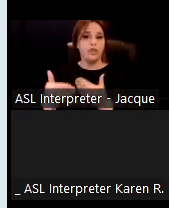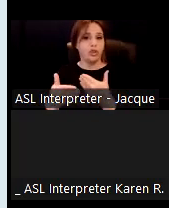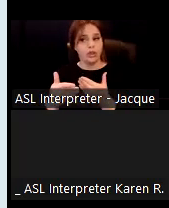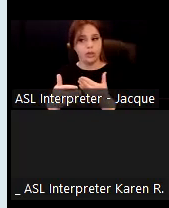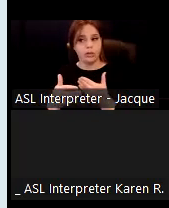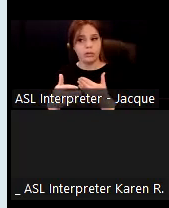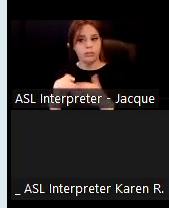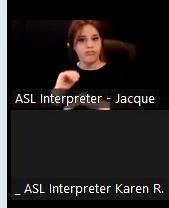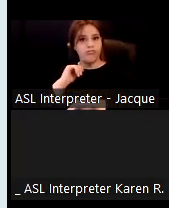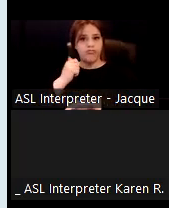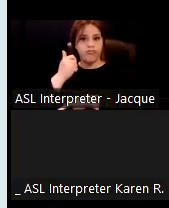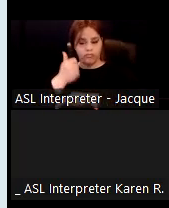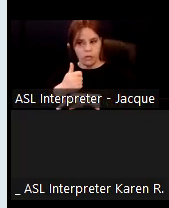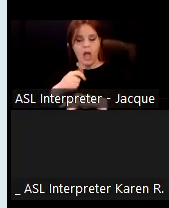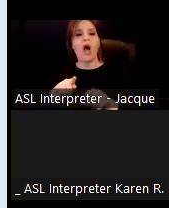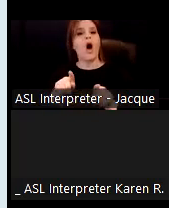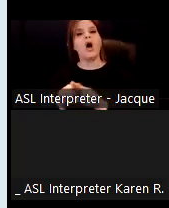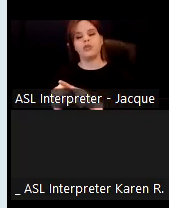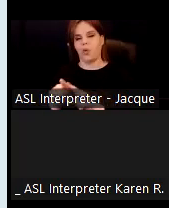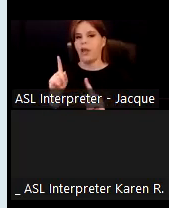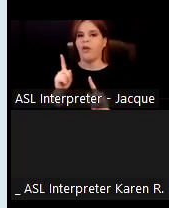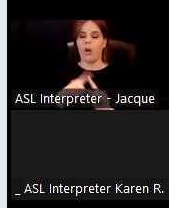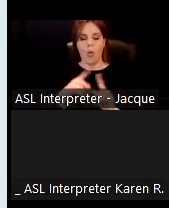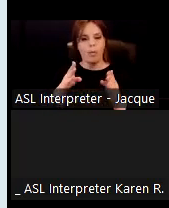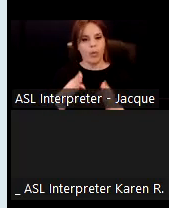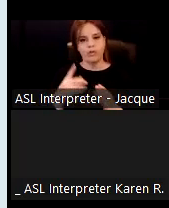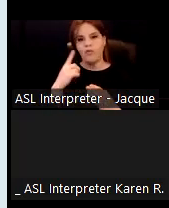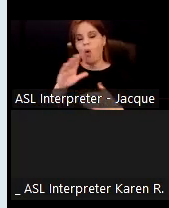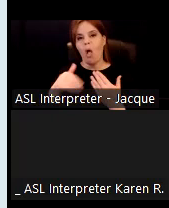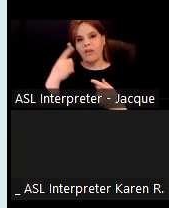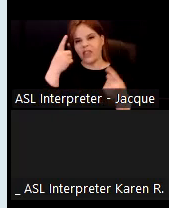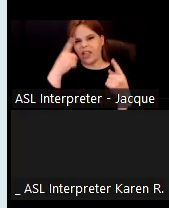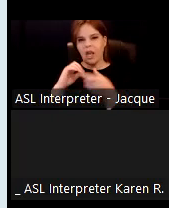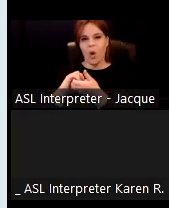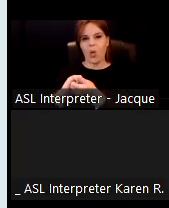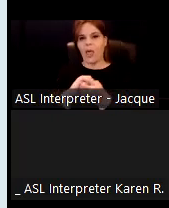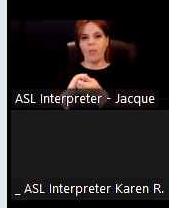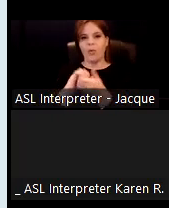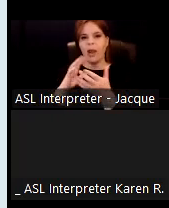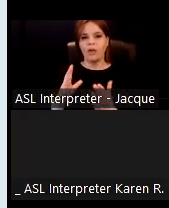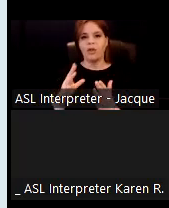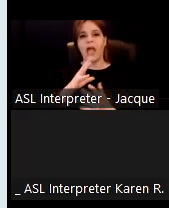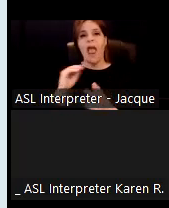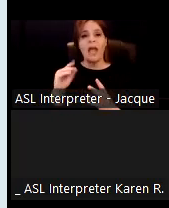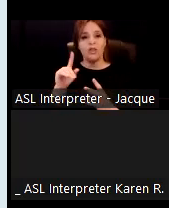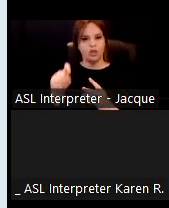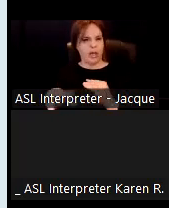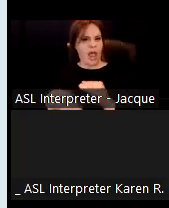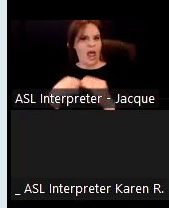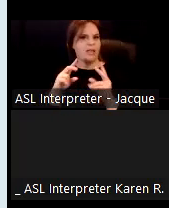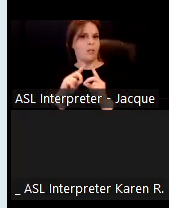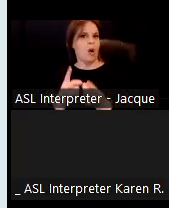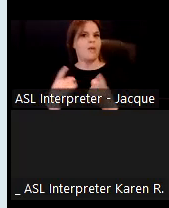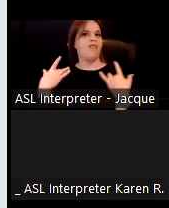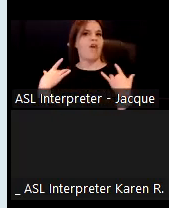They'll also be the point person for all the collaborators. I think we should add Department of Health to that